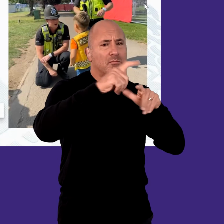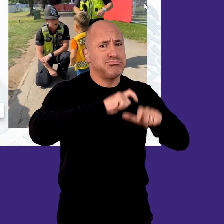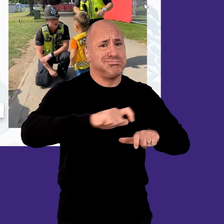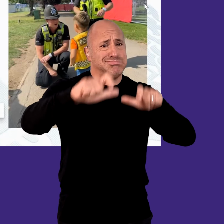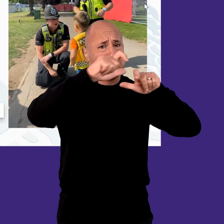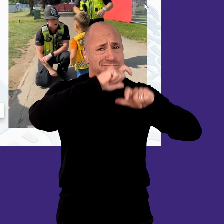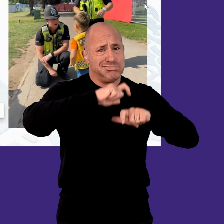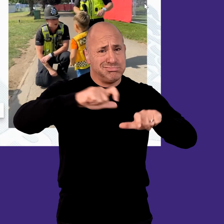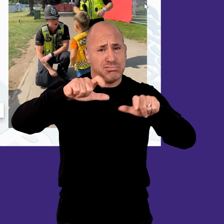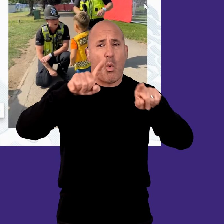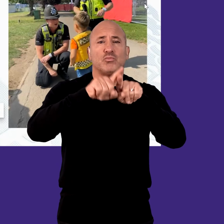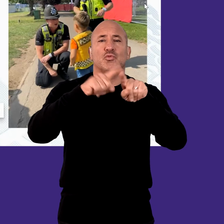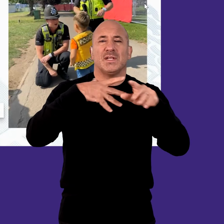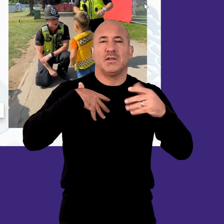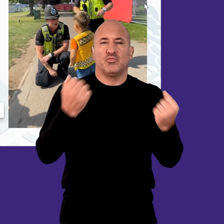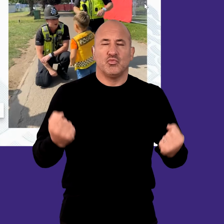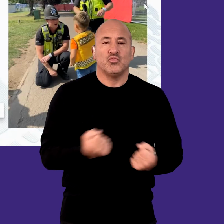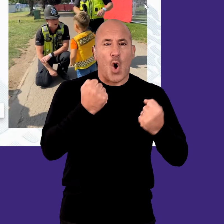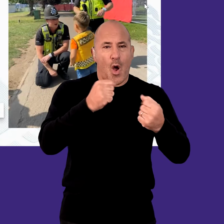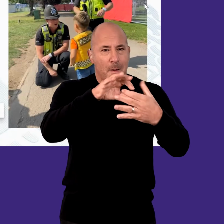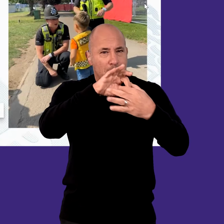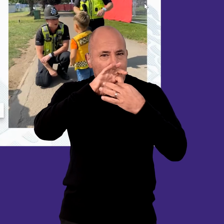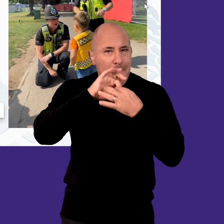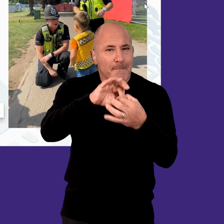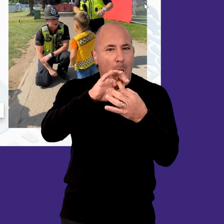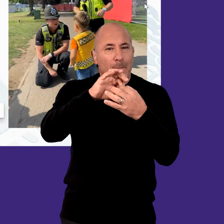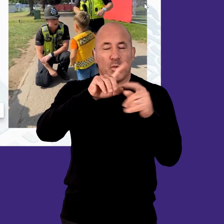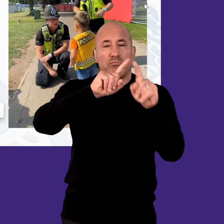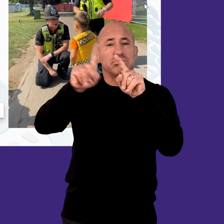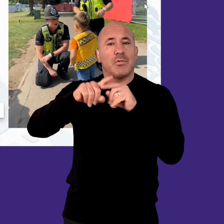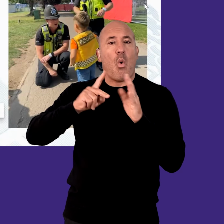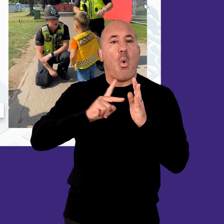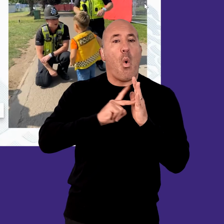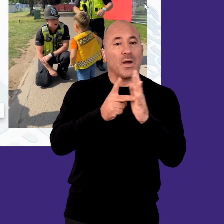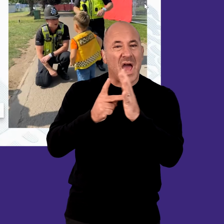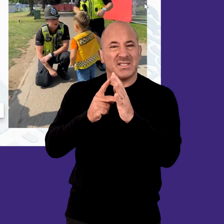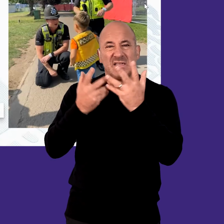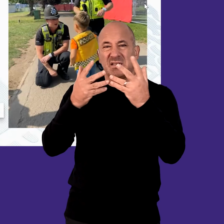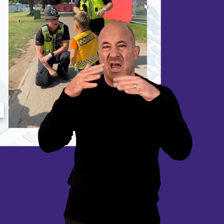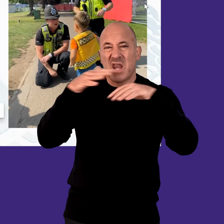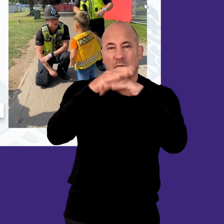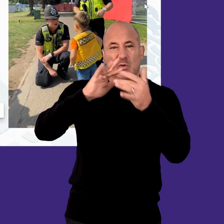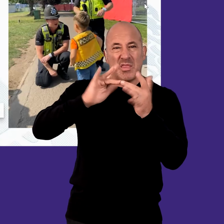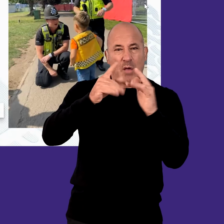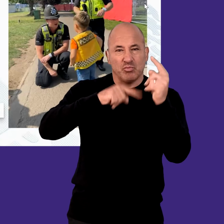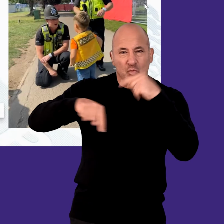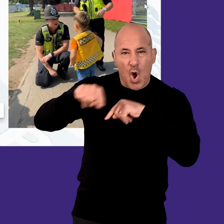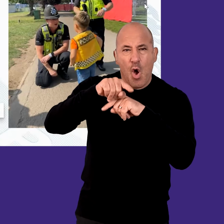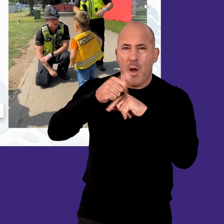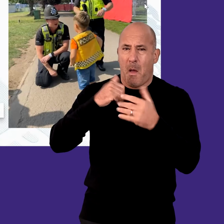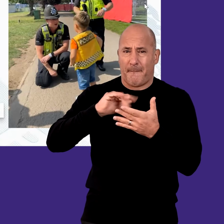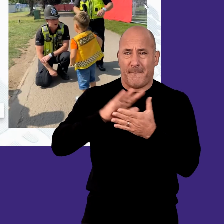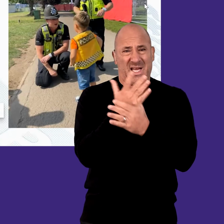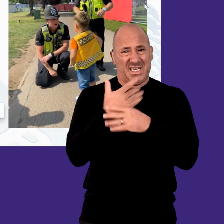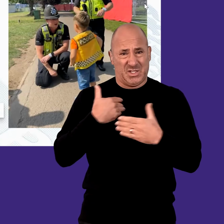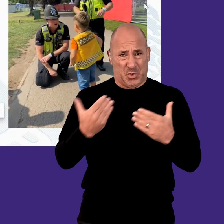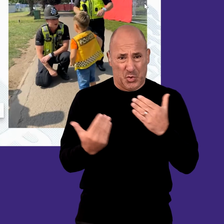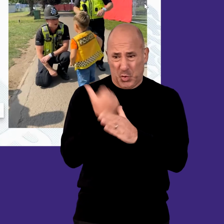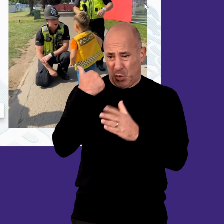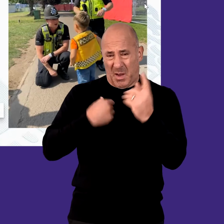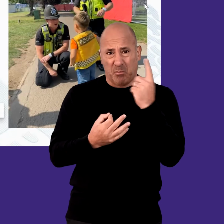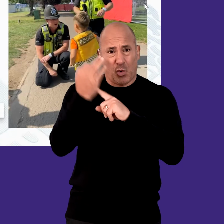work, but it is ongoing. There's also that need to build the strong long-term relationships with organisations and